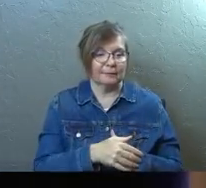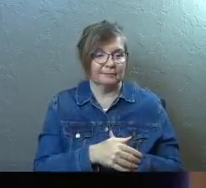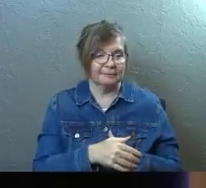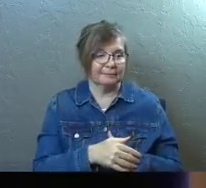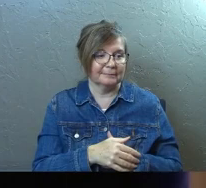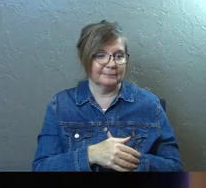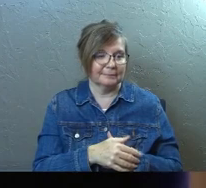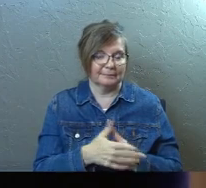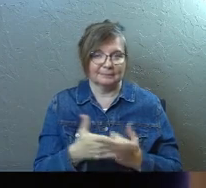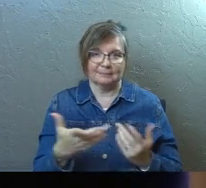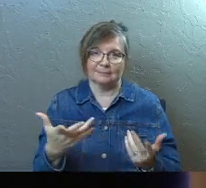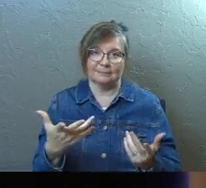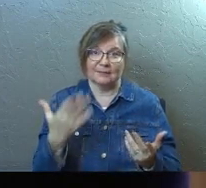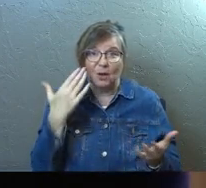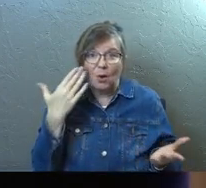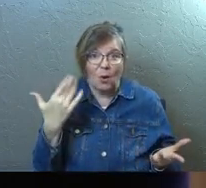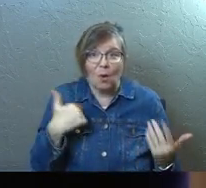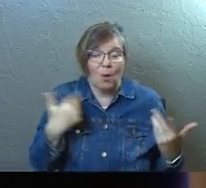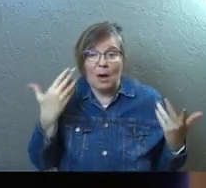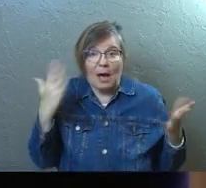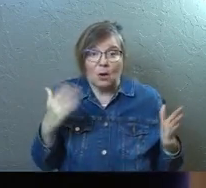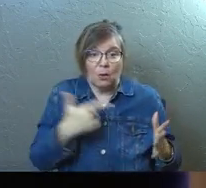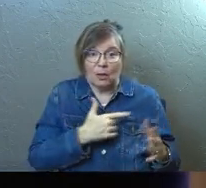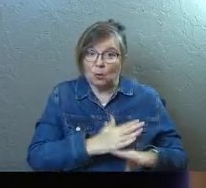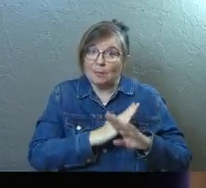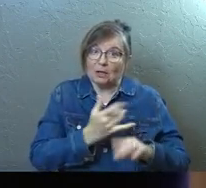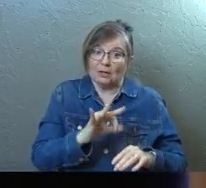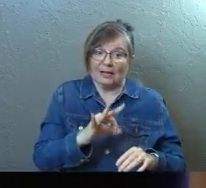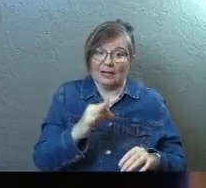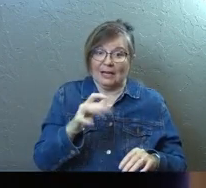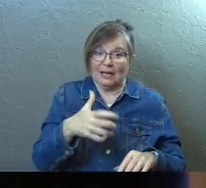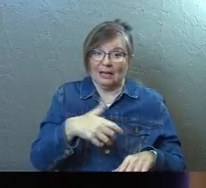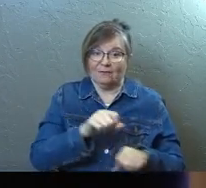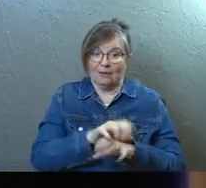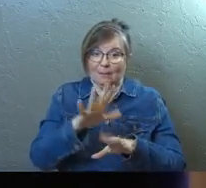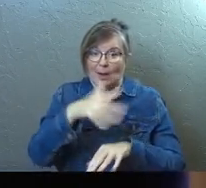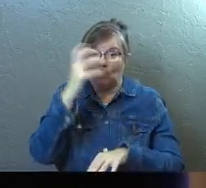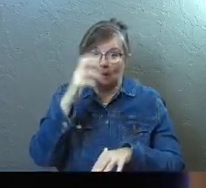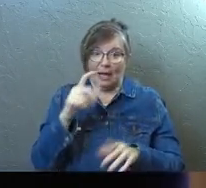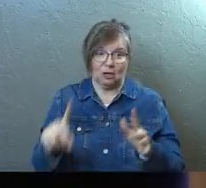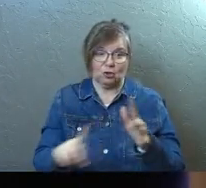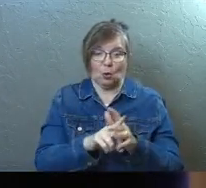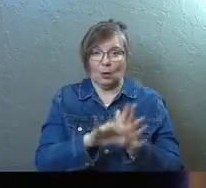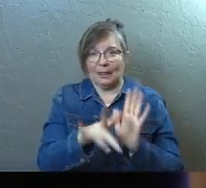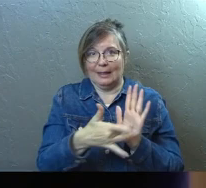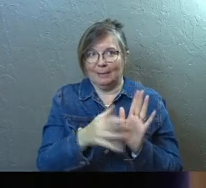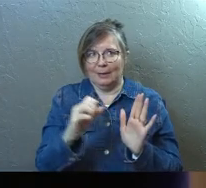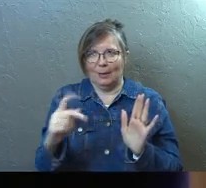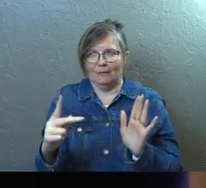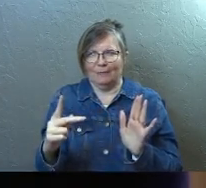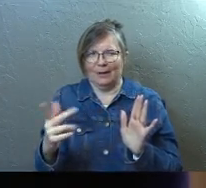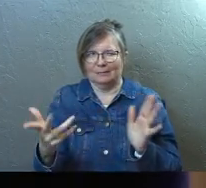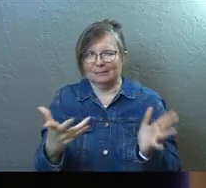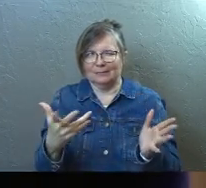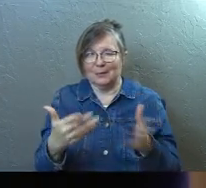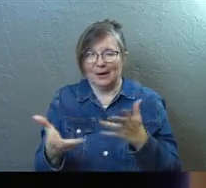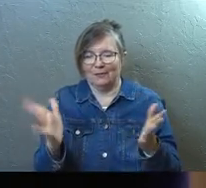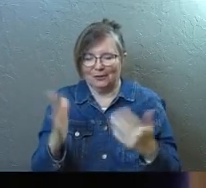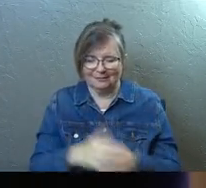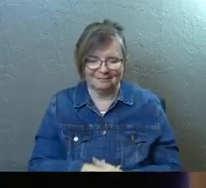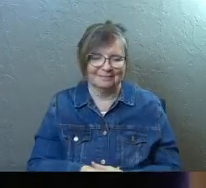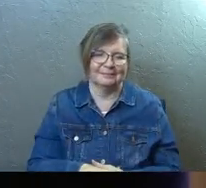there. You know, I don't know that you'd protect her if a mountain lion showed up in the middle of Oklahoma and, you know,